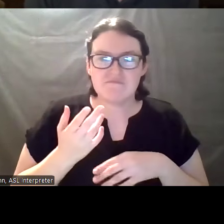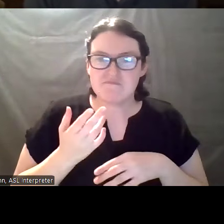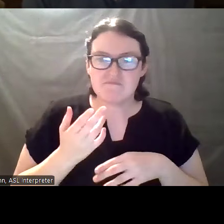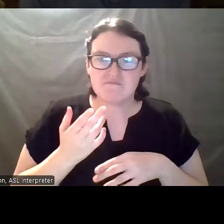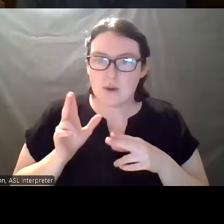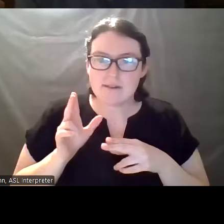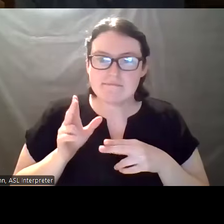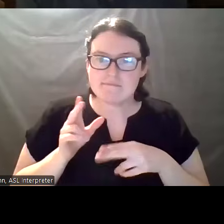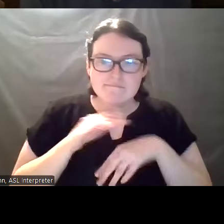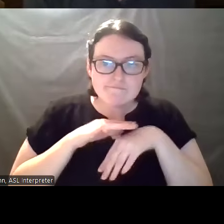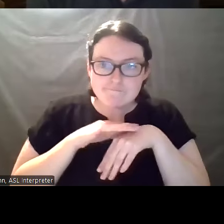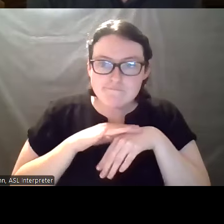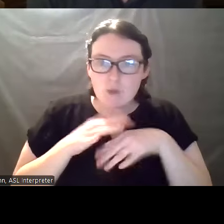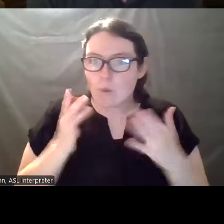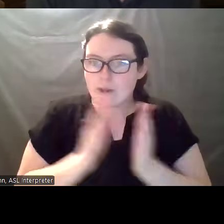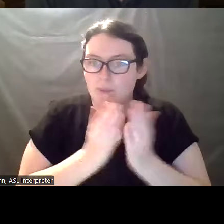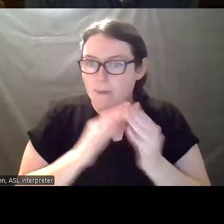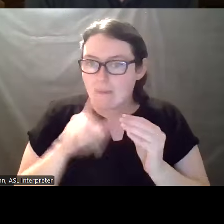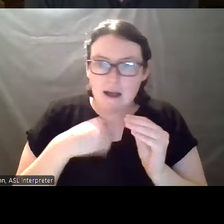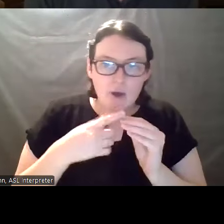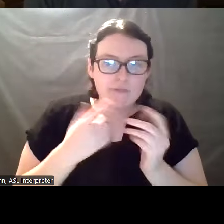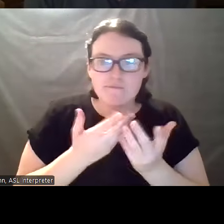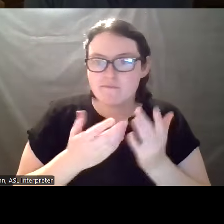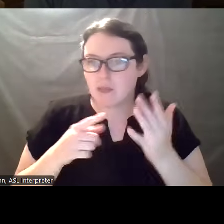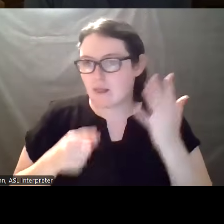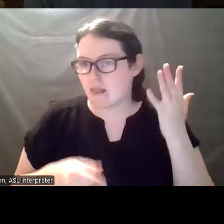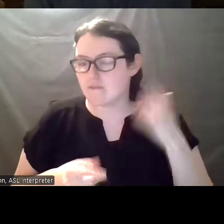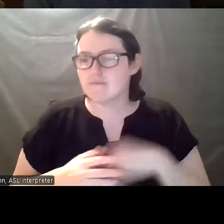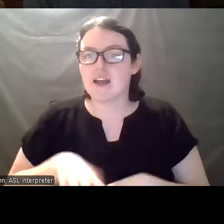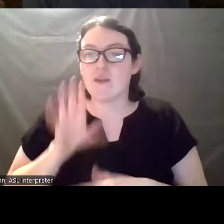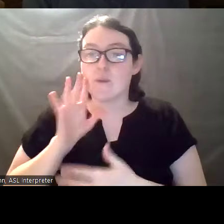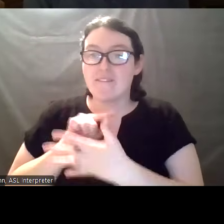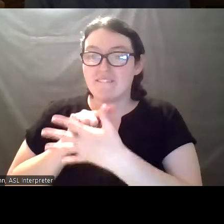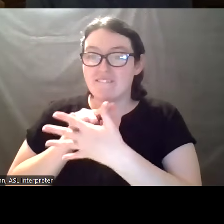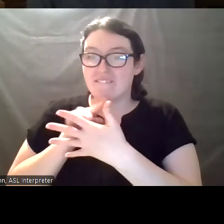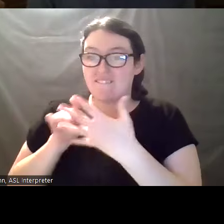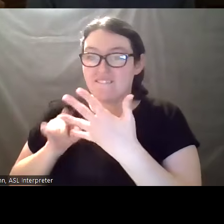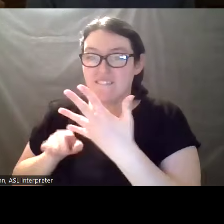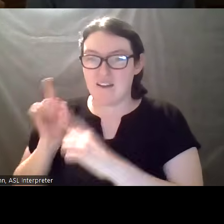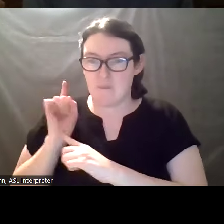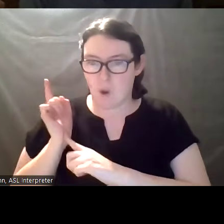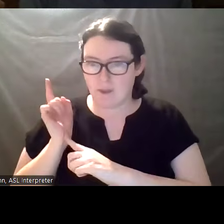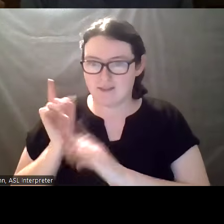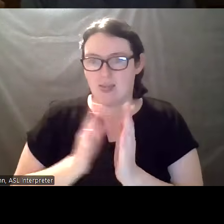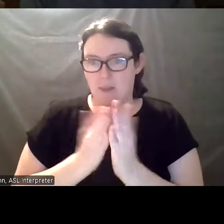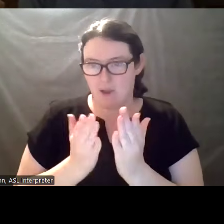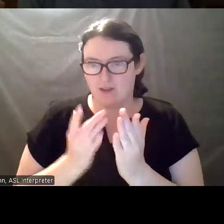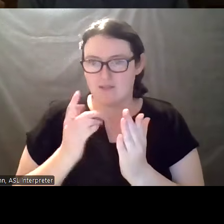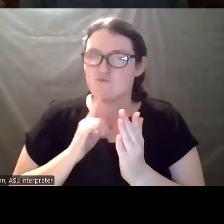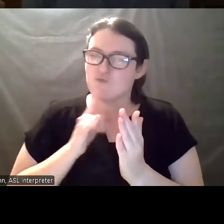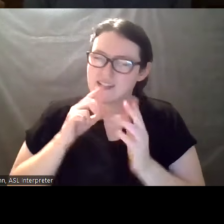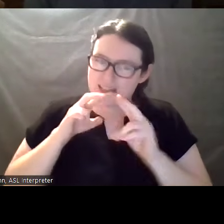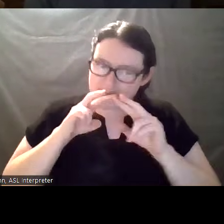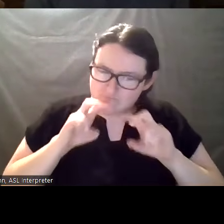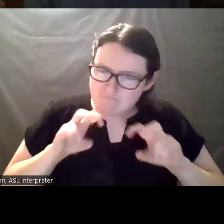guiding principles, that sort of thing. Then I want to move through 5 moments from the book, using these to dig down into the